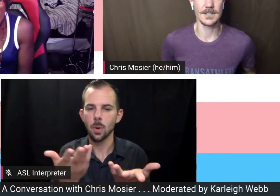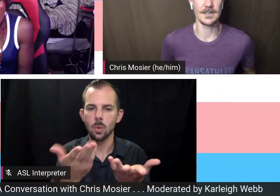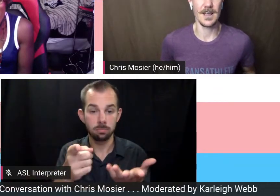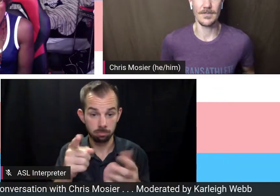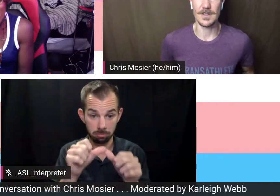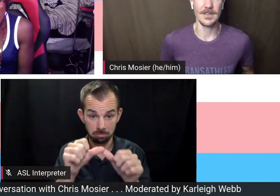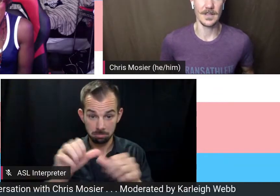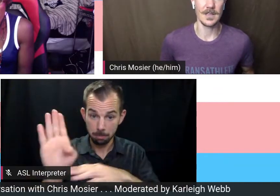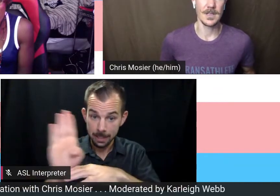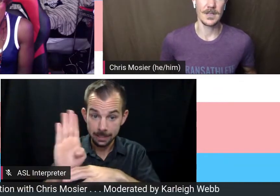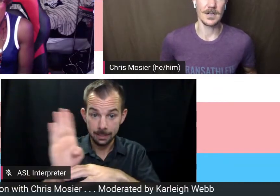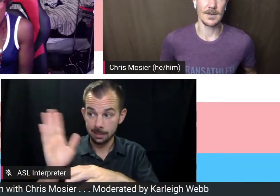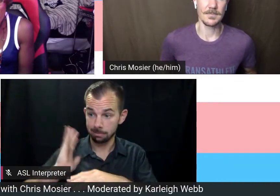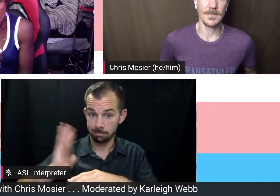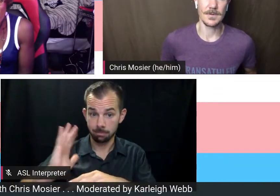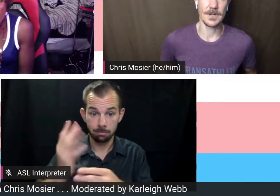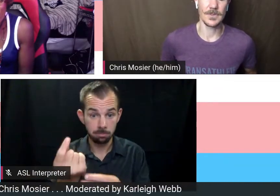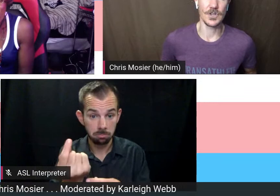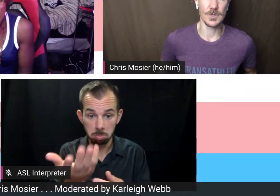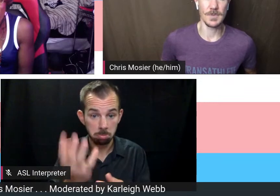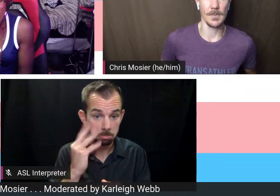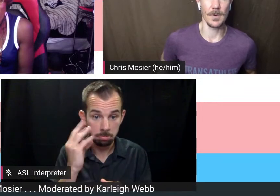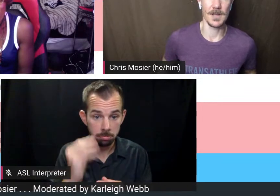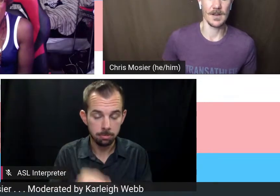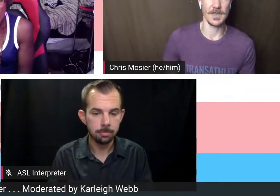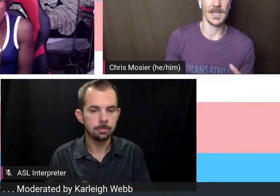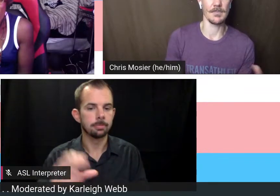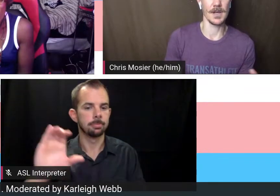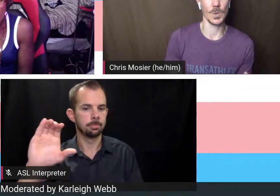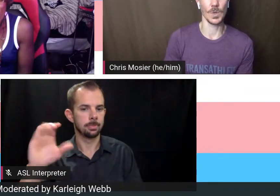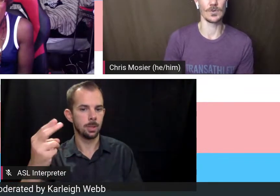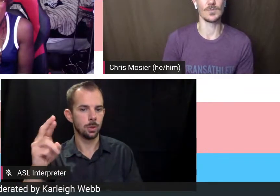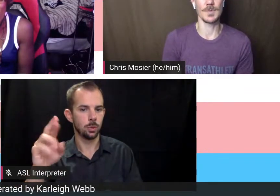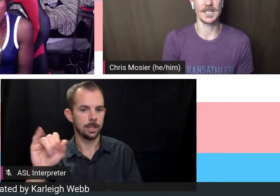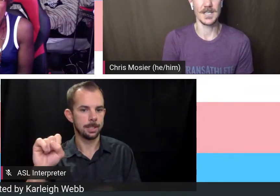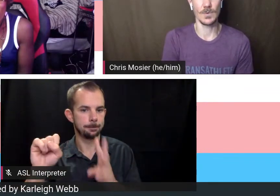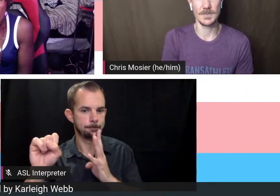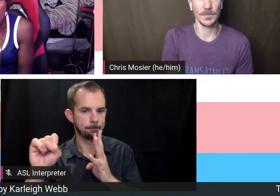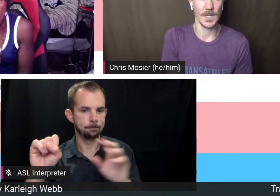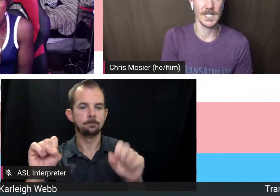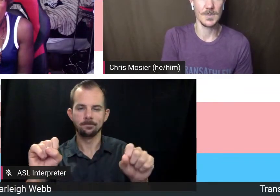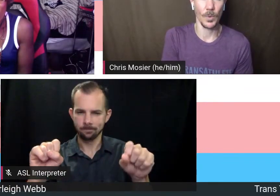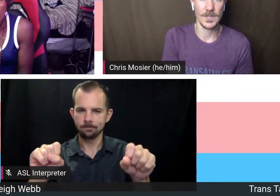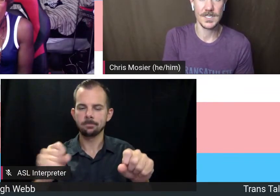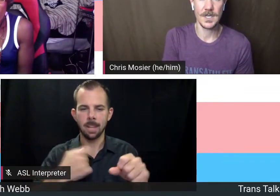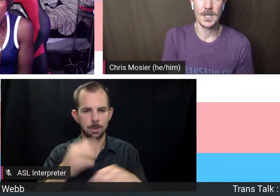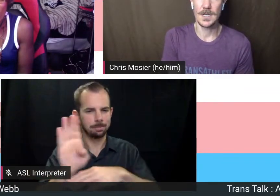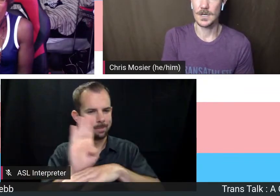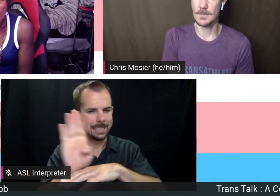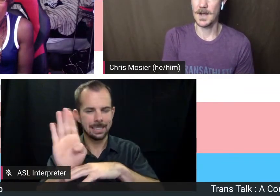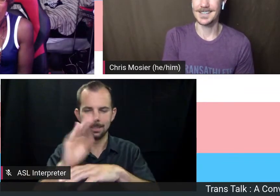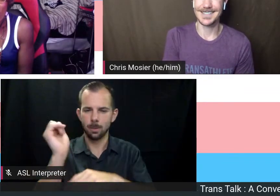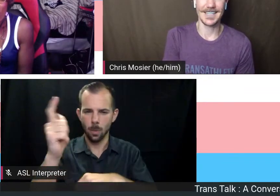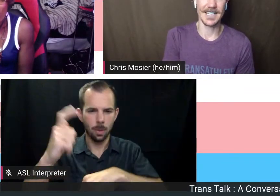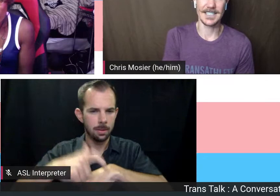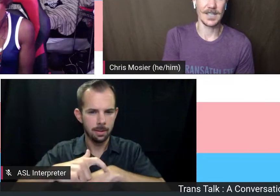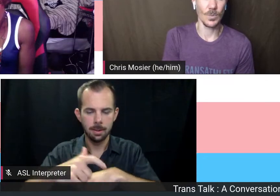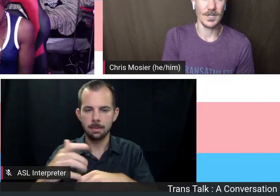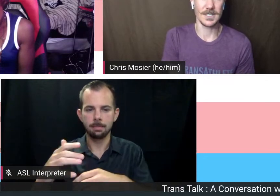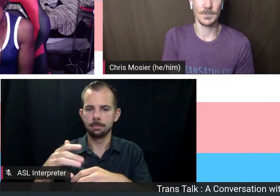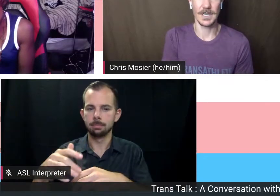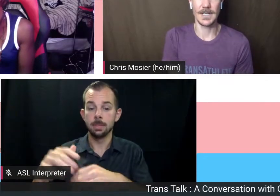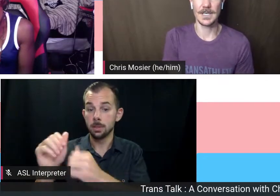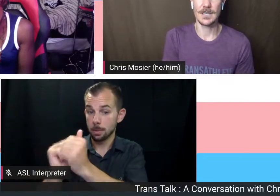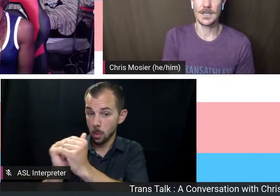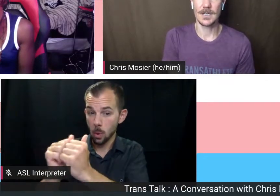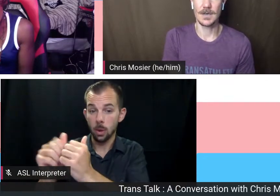involved in everything. The newspaper kind of became my core group because I wasn't playing sports. I decided that I didn't